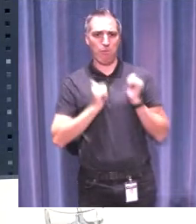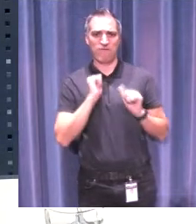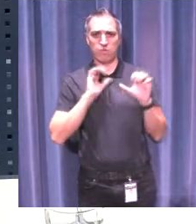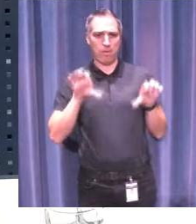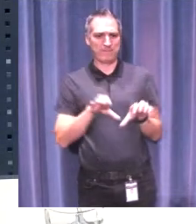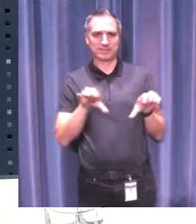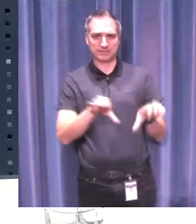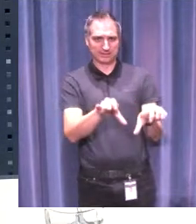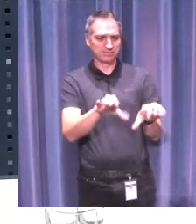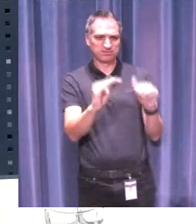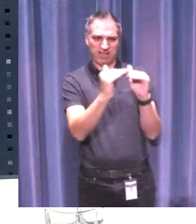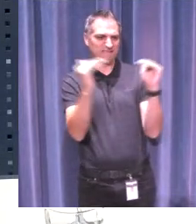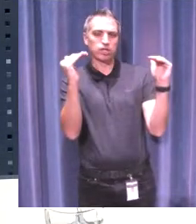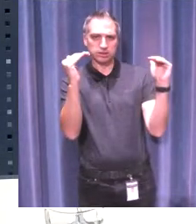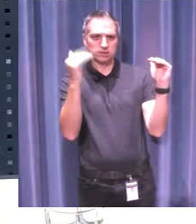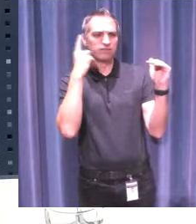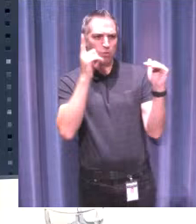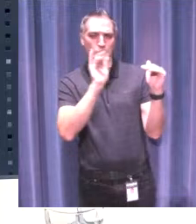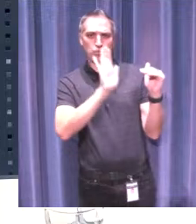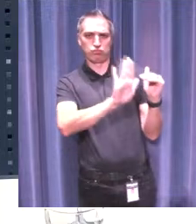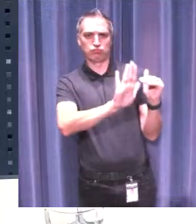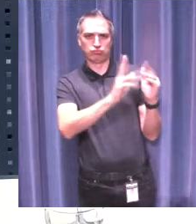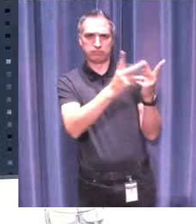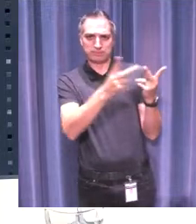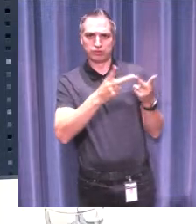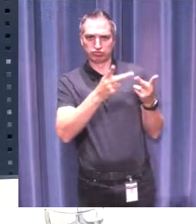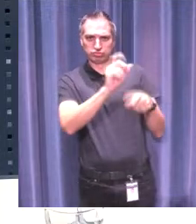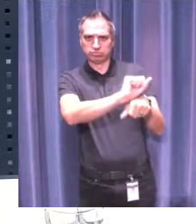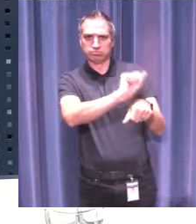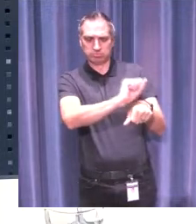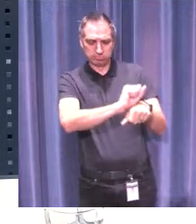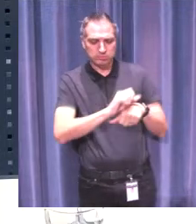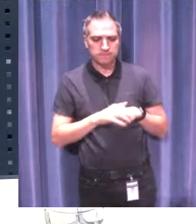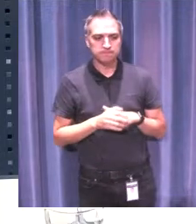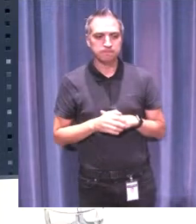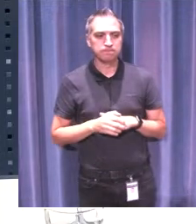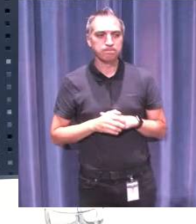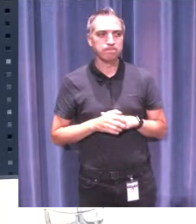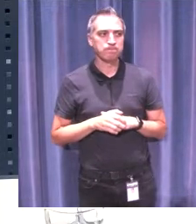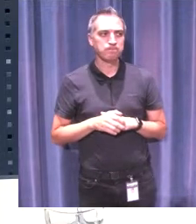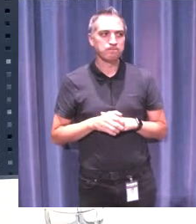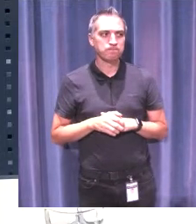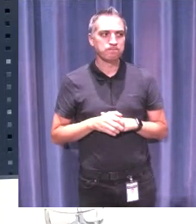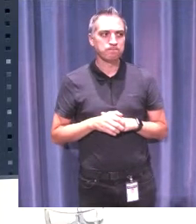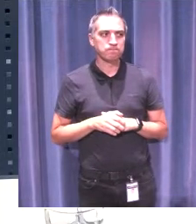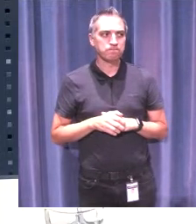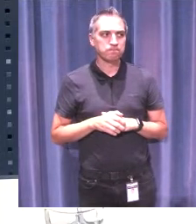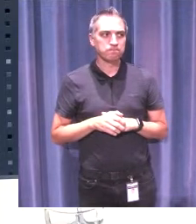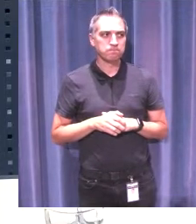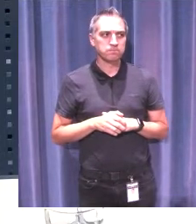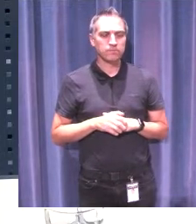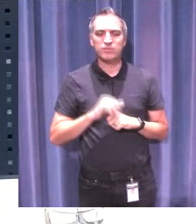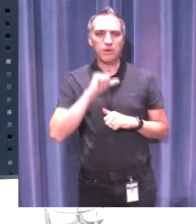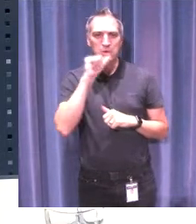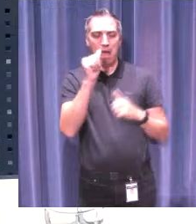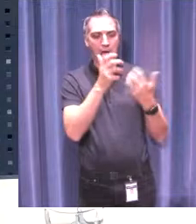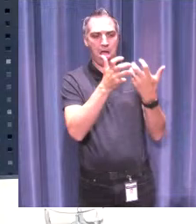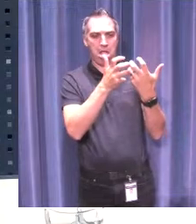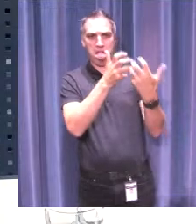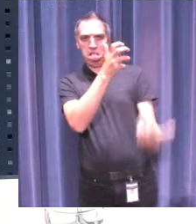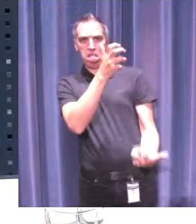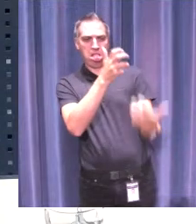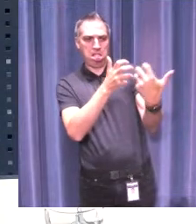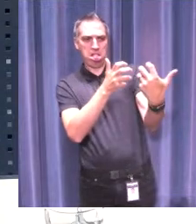proper performance levels of the position. And it wasn't a lack of a mismatch, it was